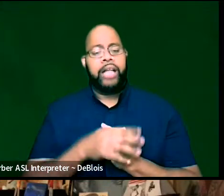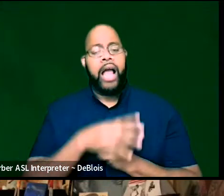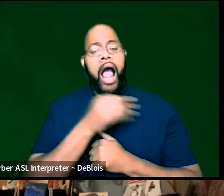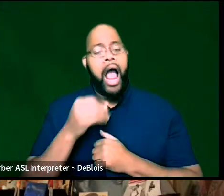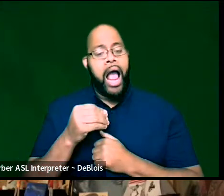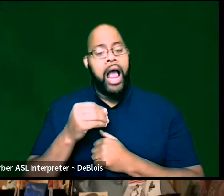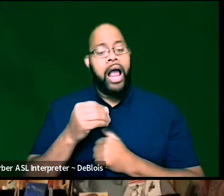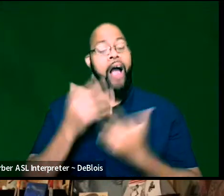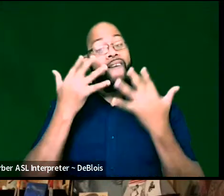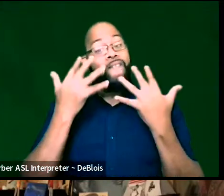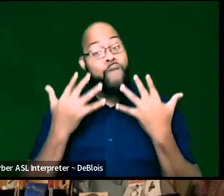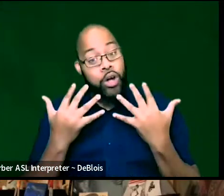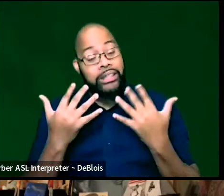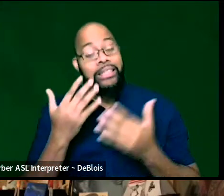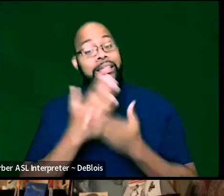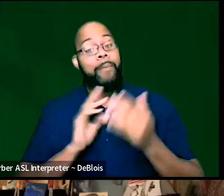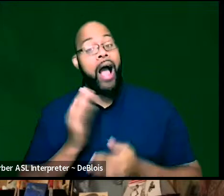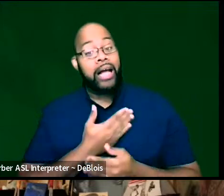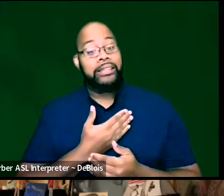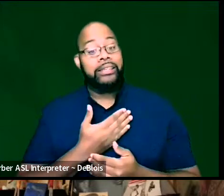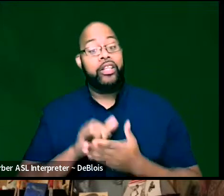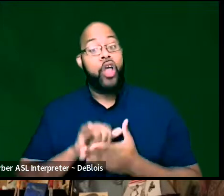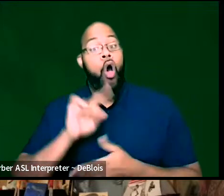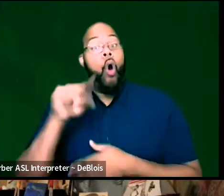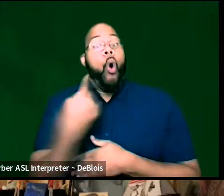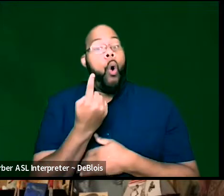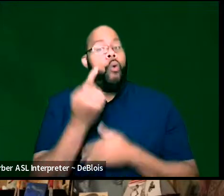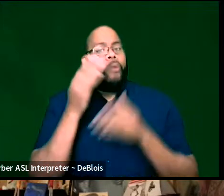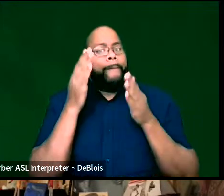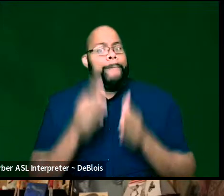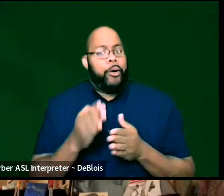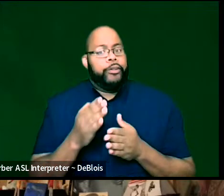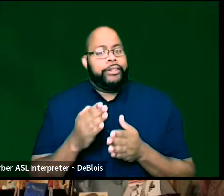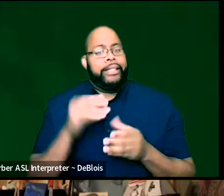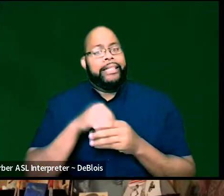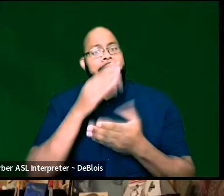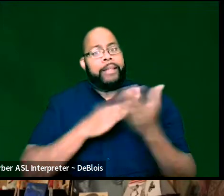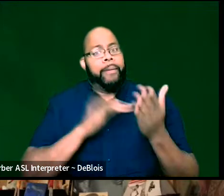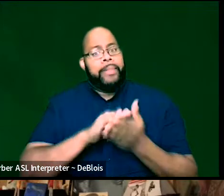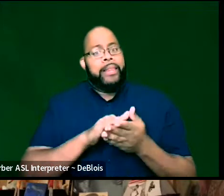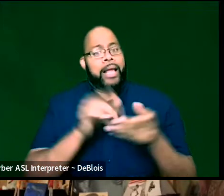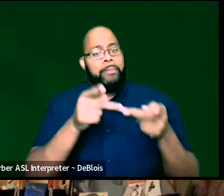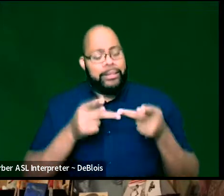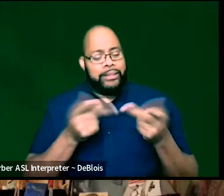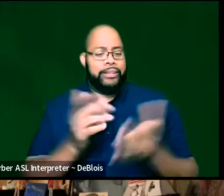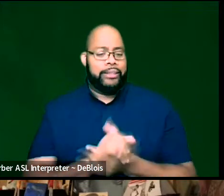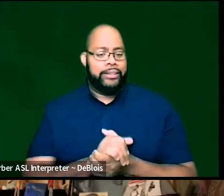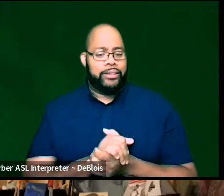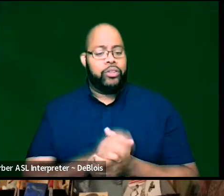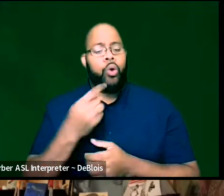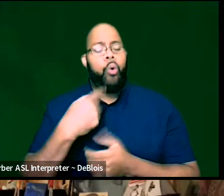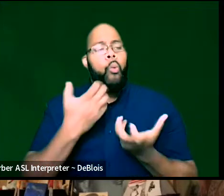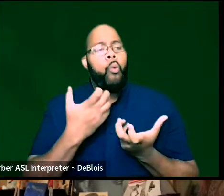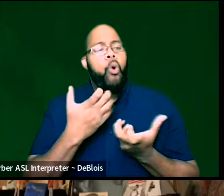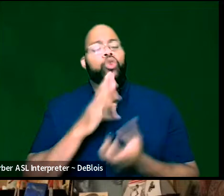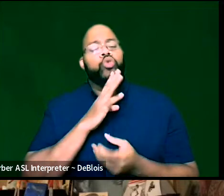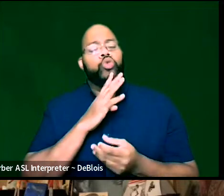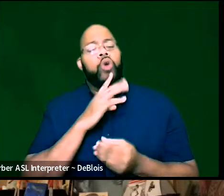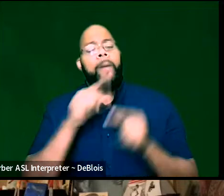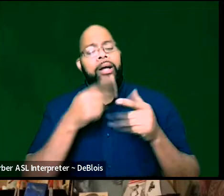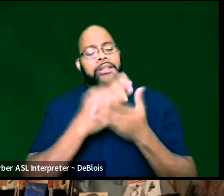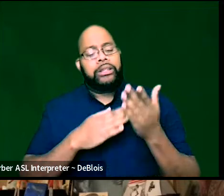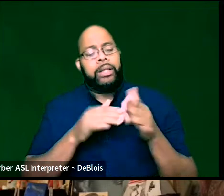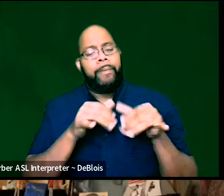And unfortunately, some of us are the only one in some of these spaces and places. So we wanted to talk about some of